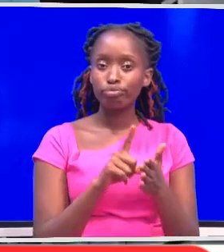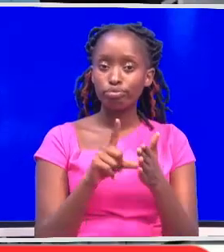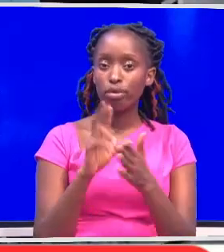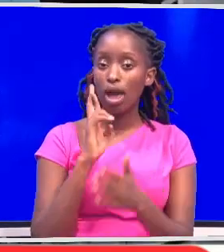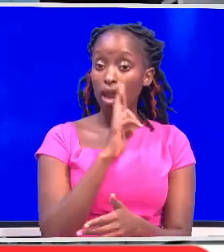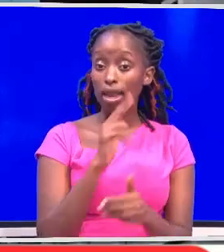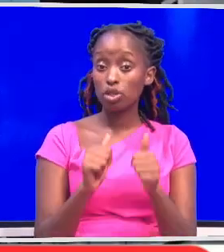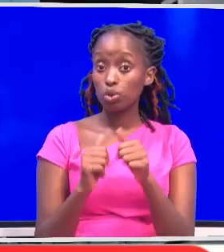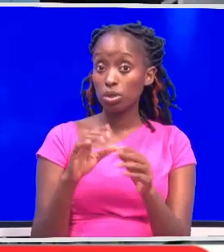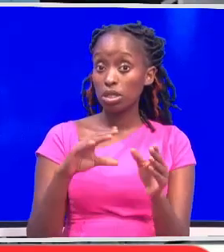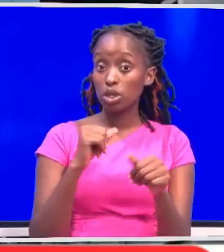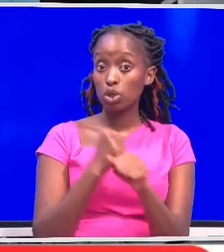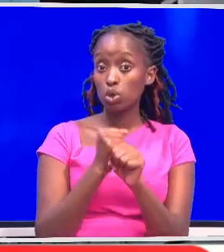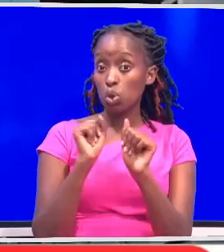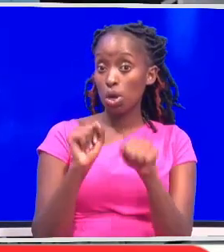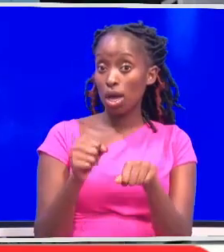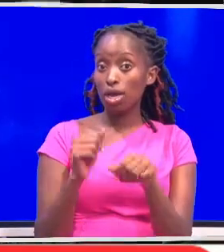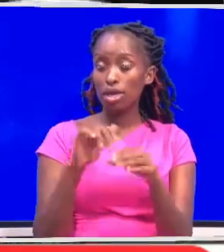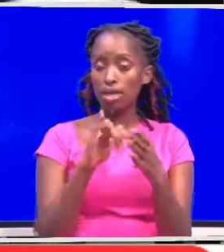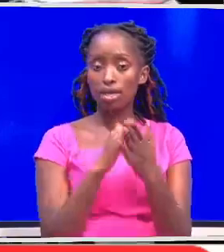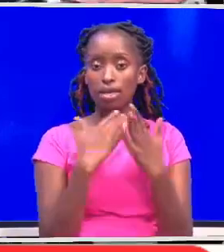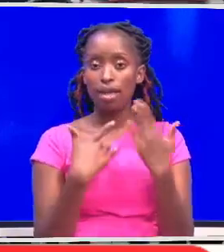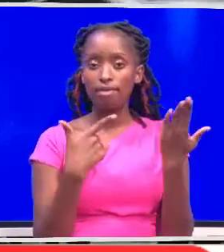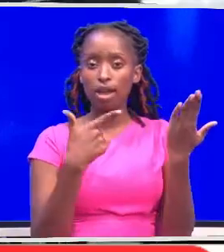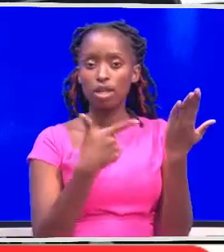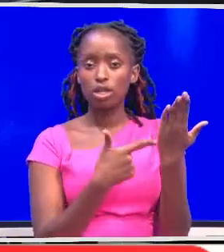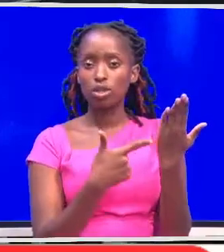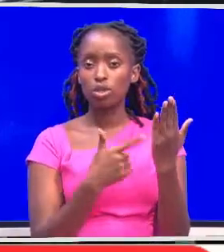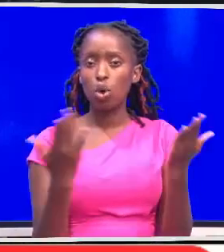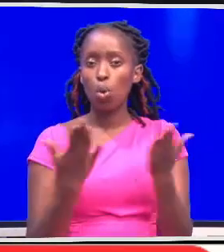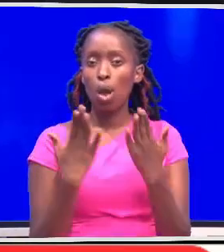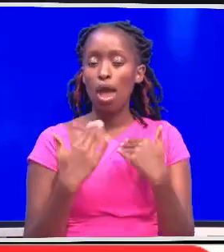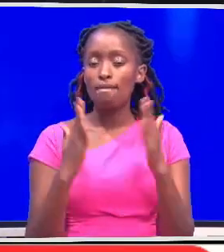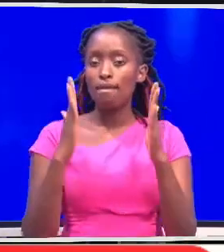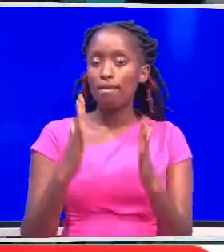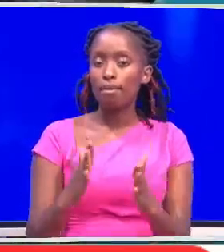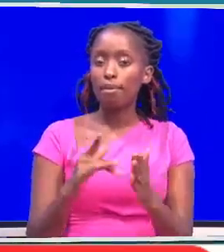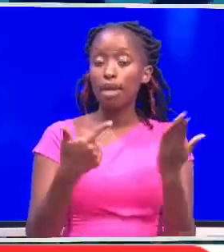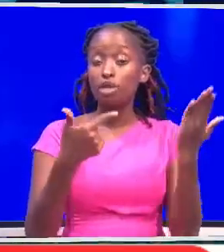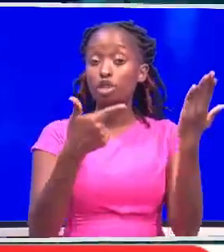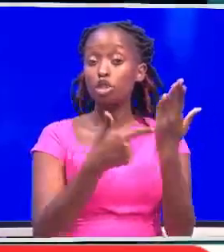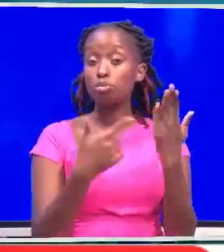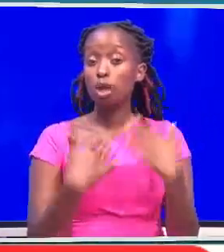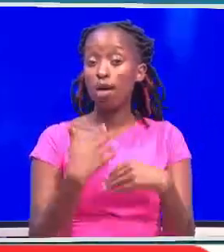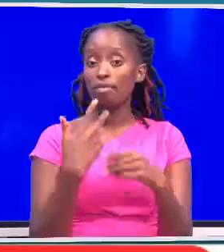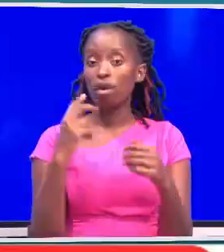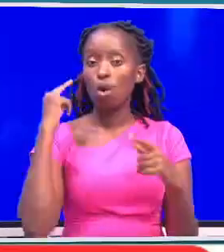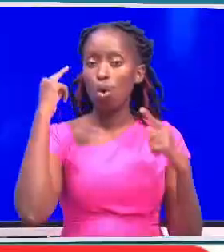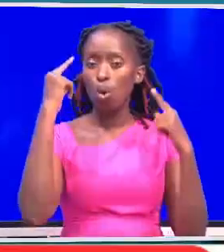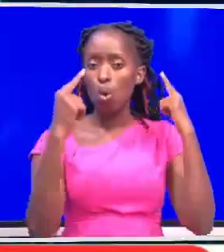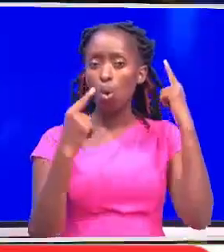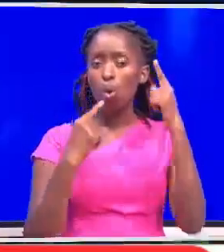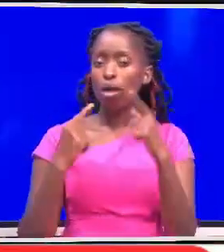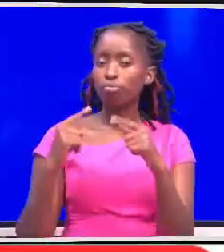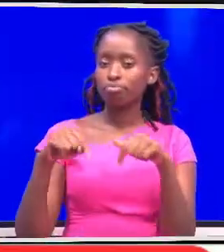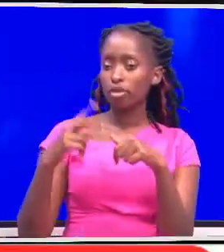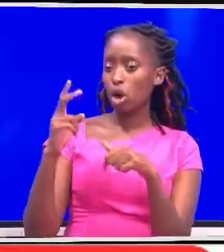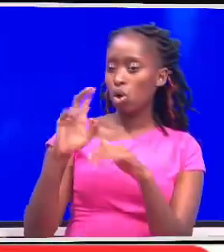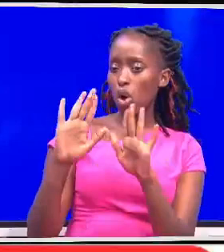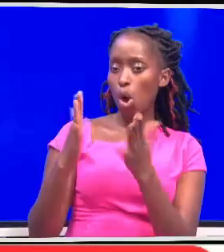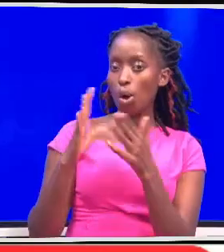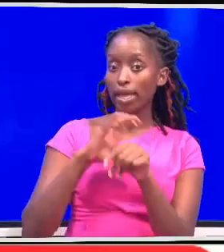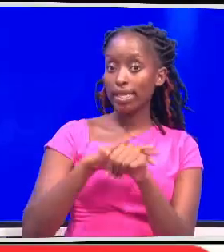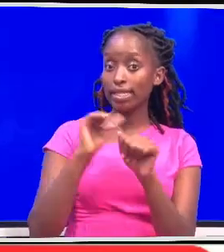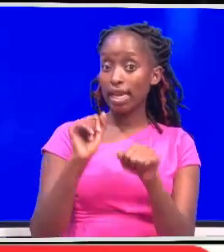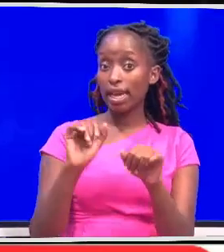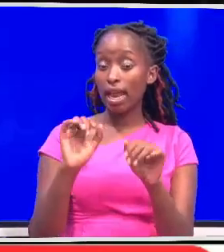the context of the technology space, where human capital is often considered a primary asset, I sought to find out how companies can